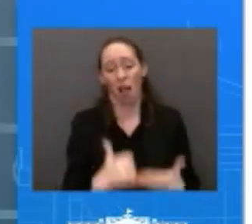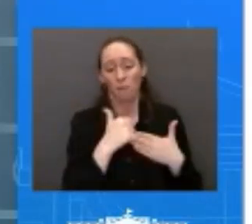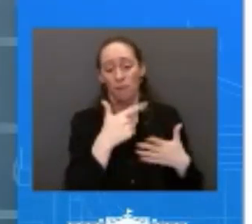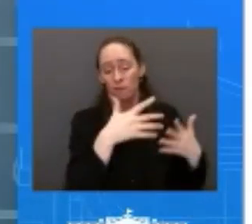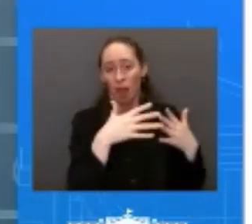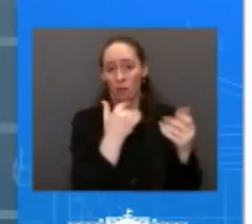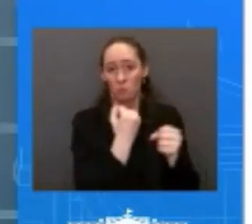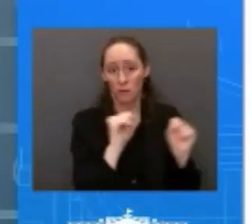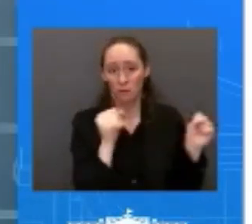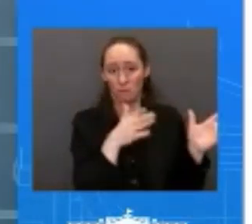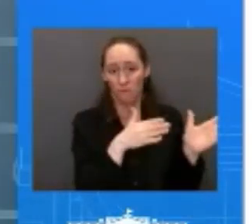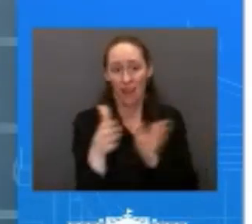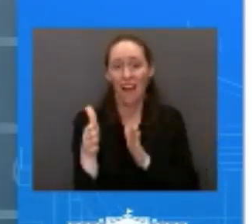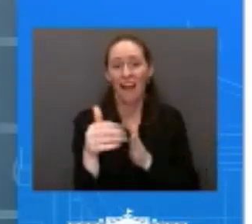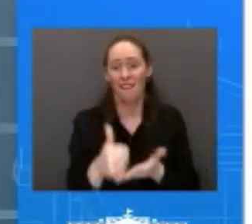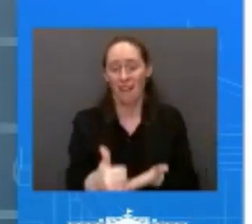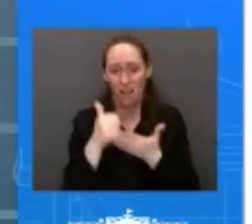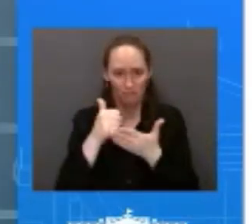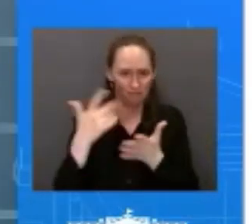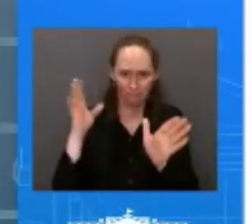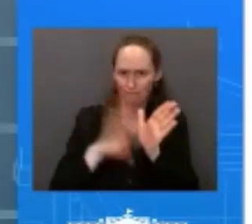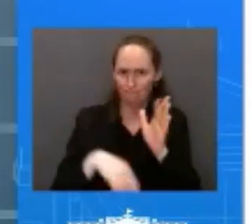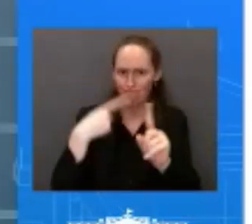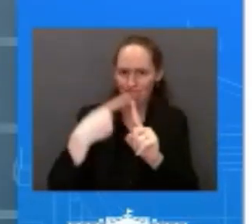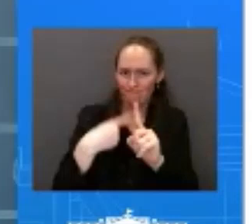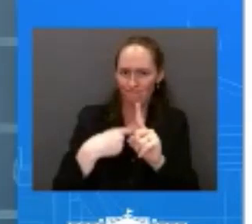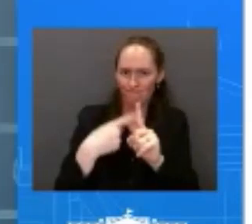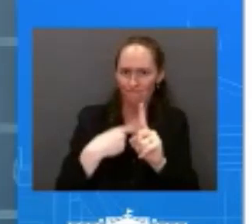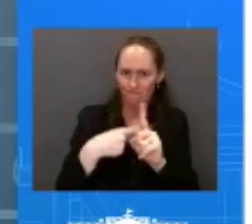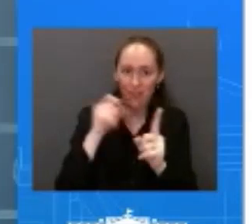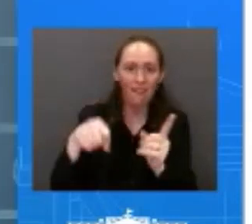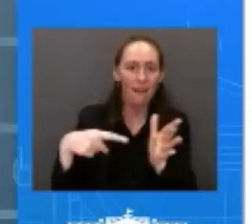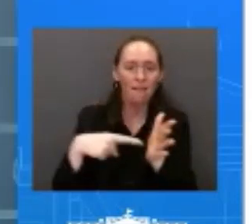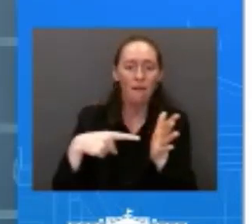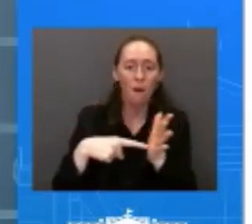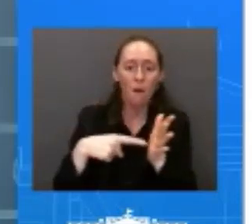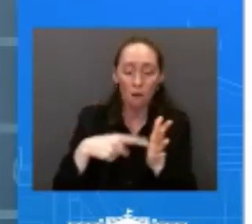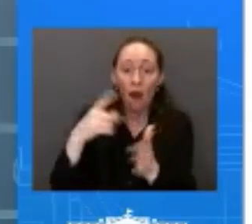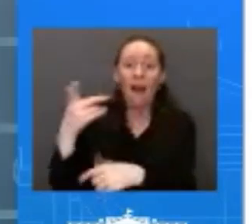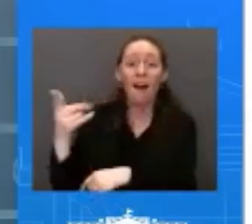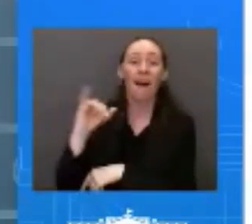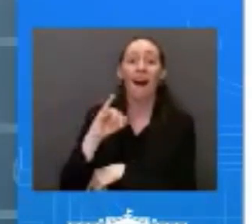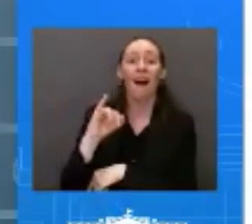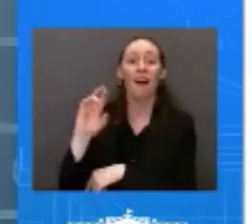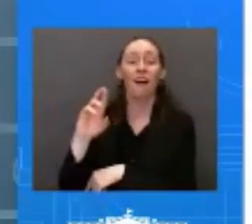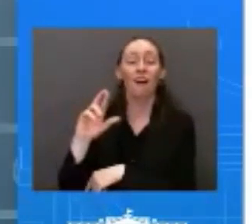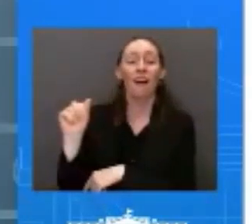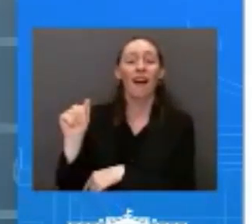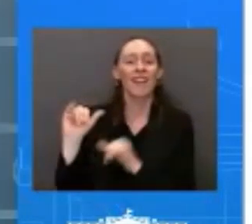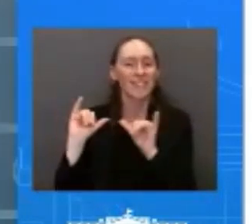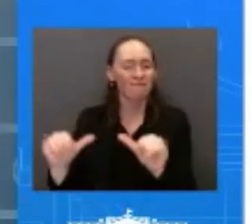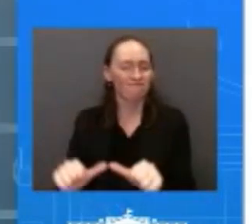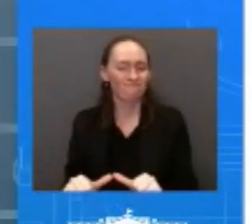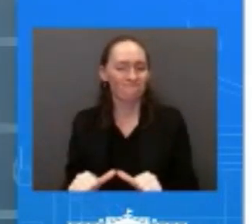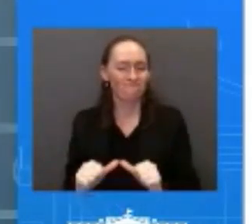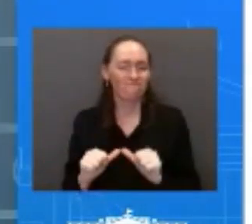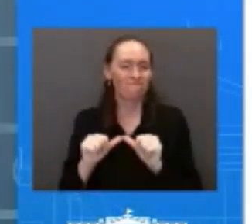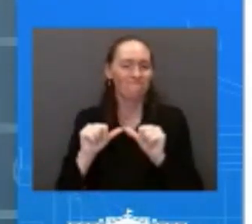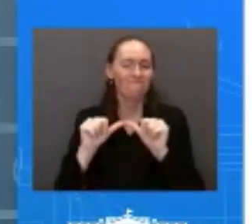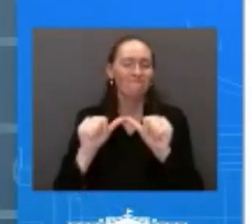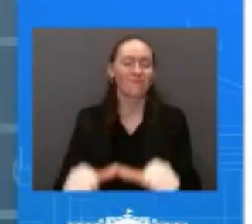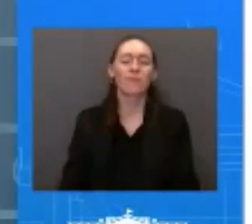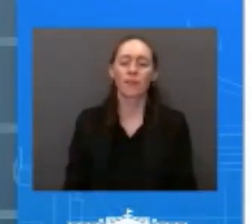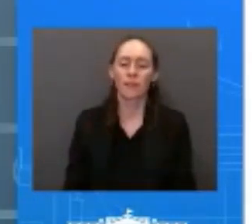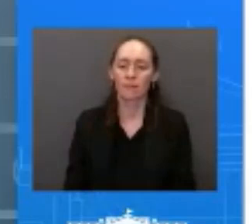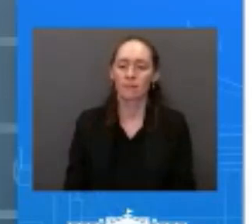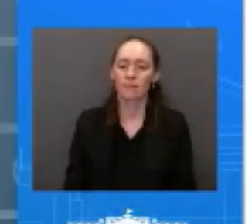through the Inflation Reduction Act. In all, these lower rates are allowing millions of Americans to continue to save $800 per year on health insurance